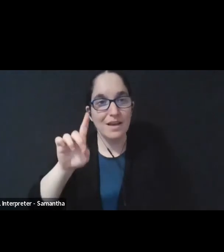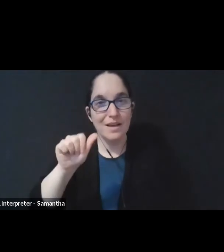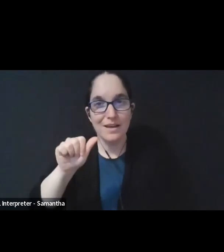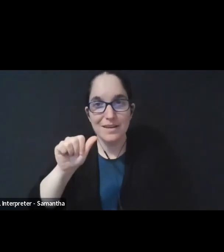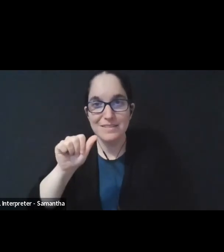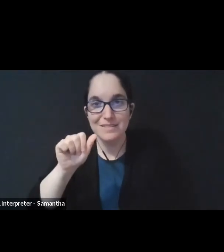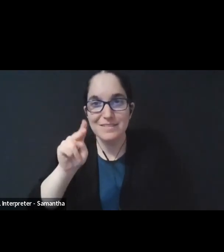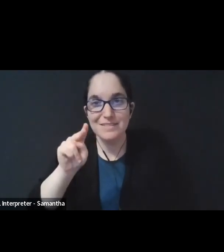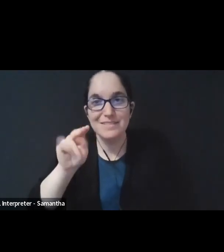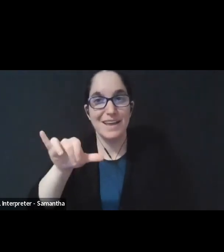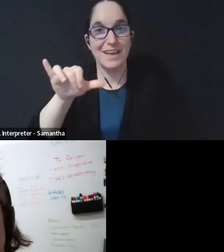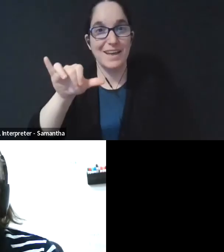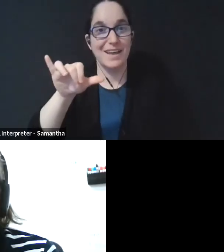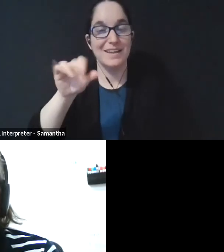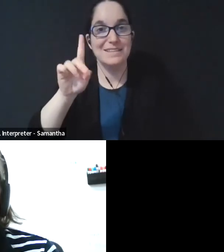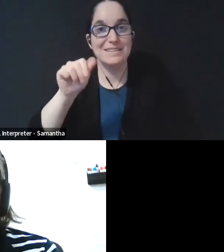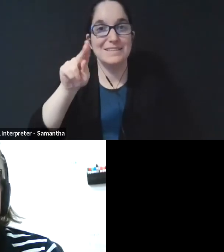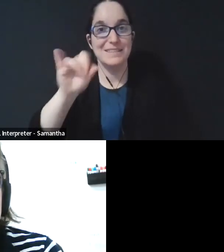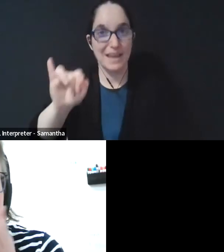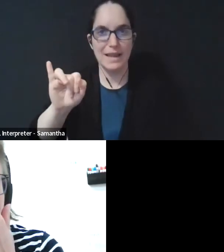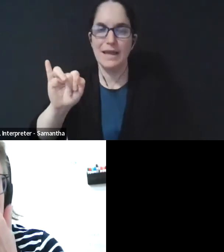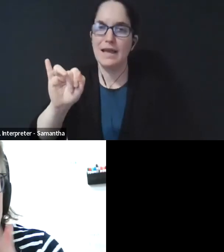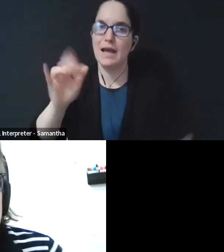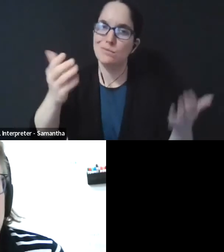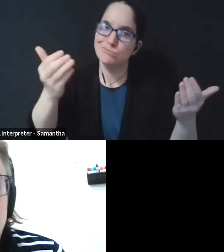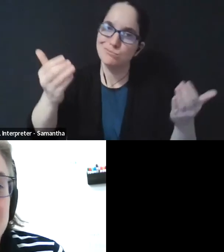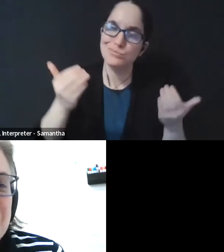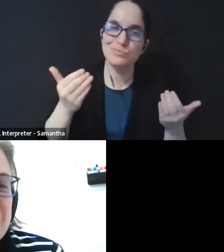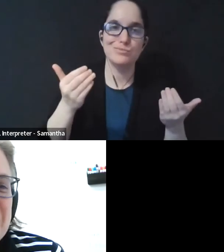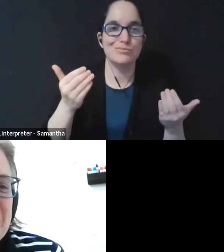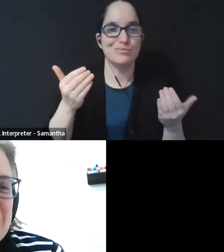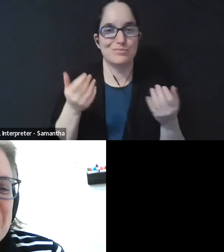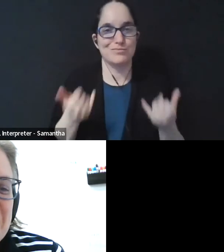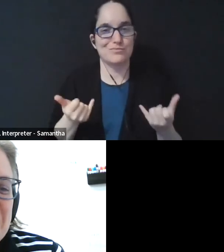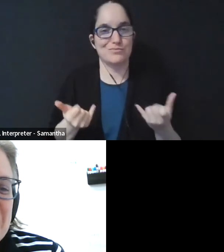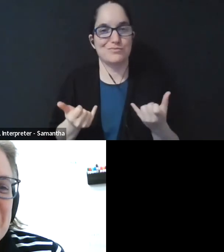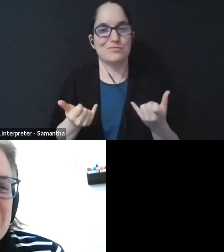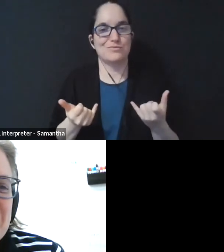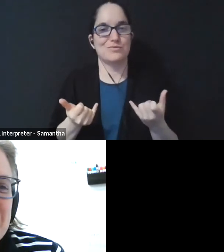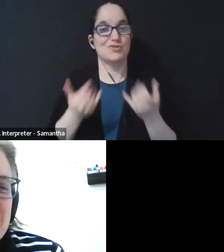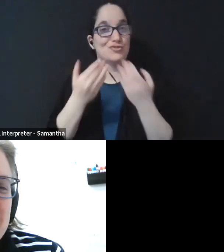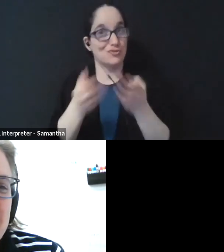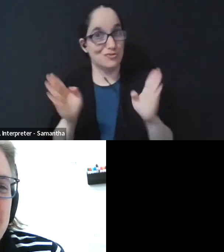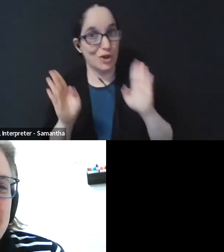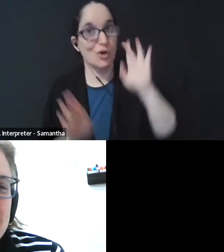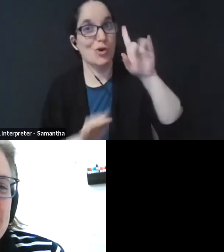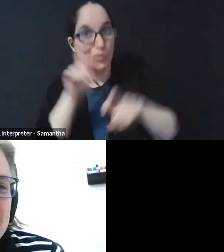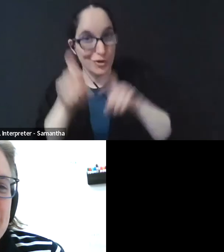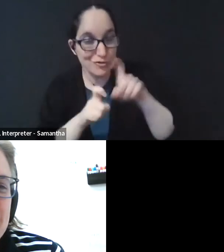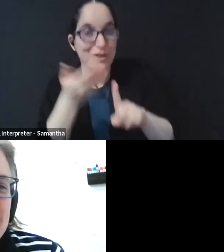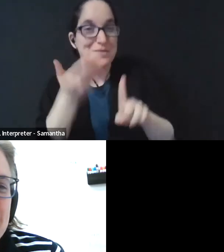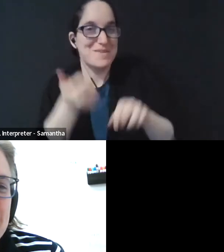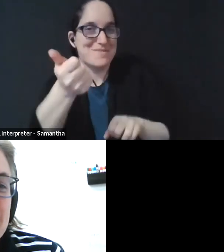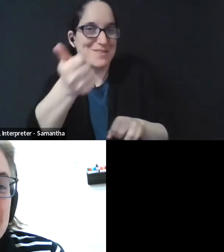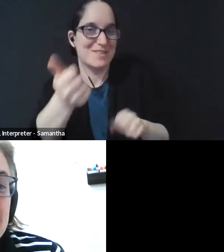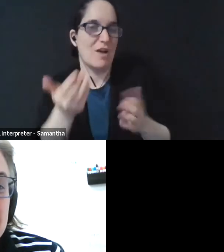in. So this is just kind of a pet question that we wanted to pose to the group, but I have a feeling that maybe you could